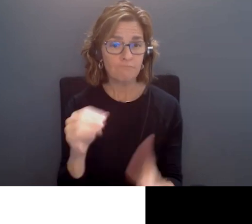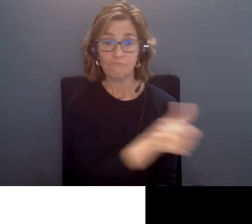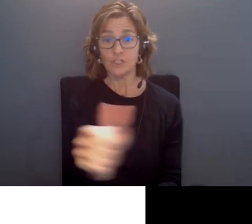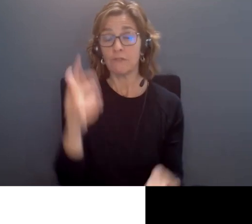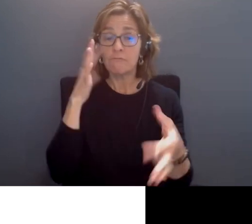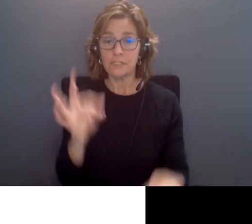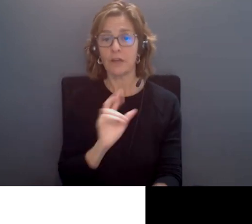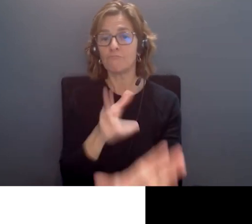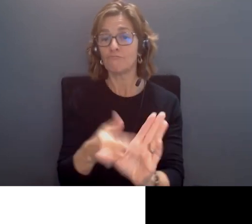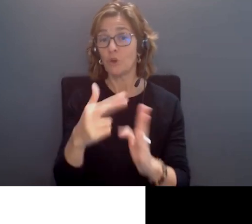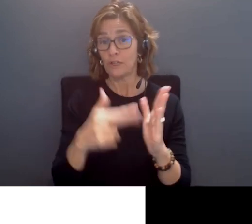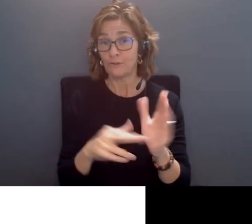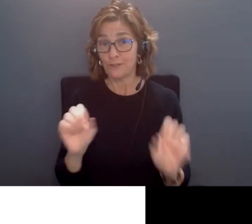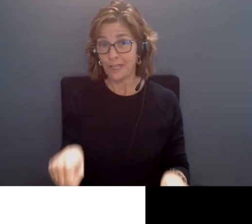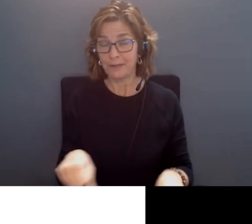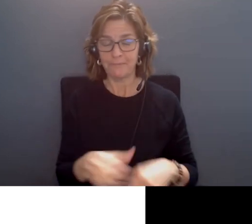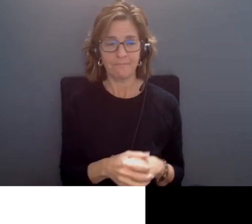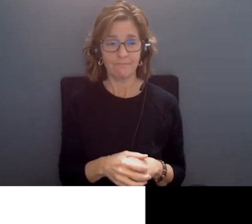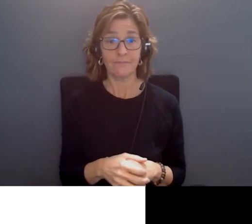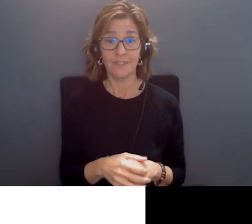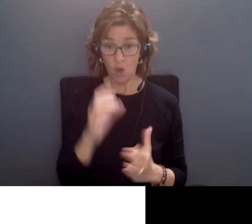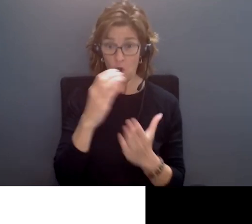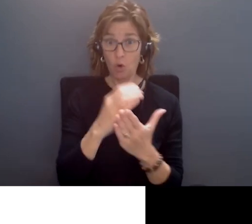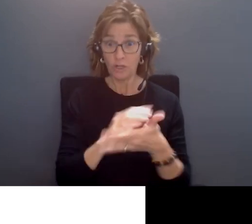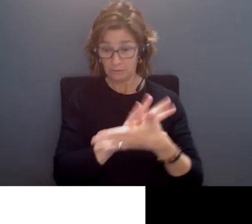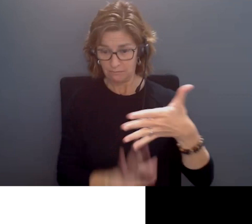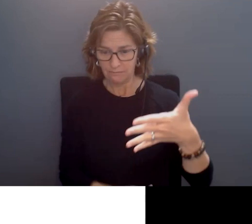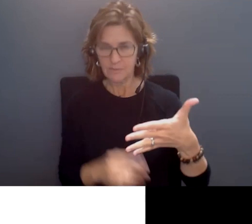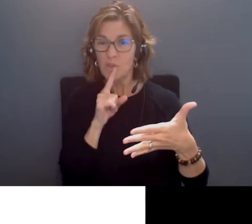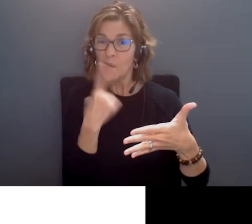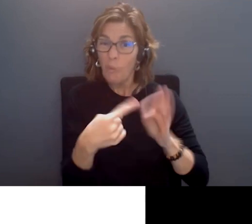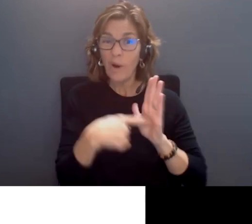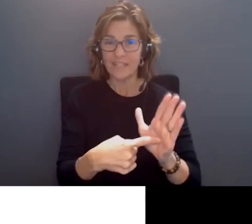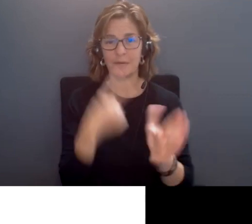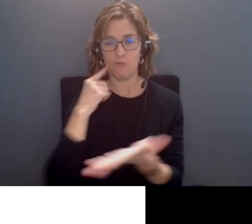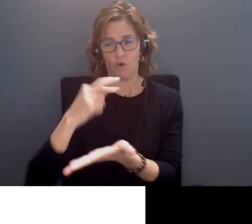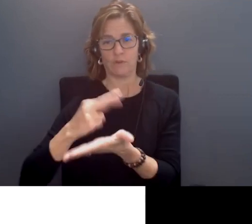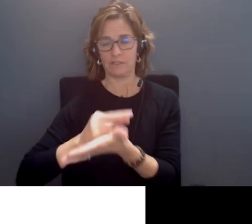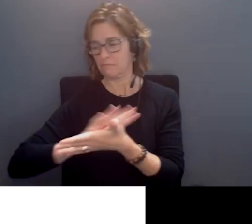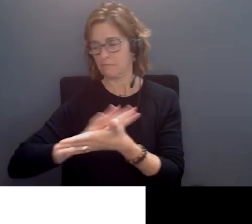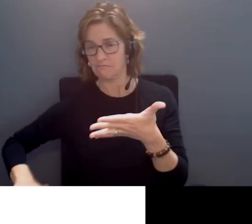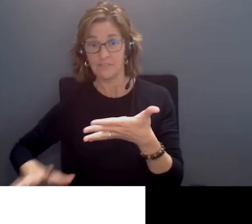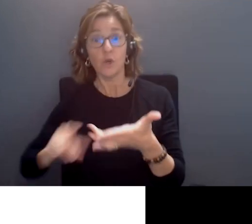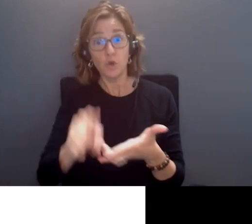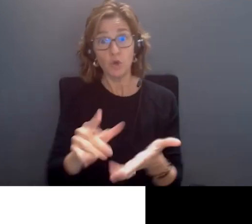These complimentary courses are only one example of the many different types of resources you can share with